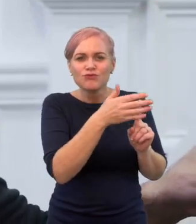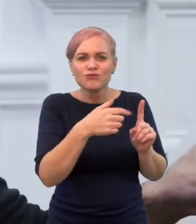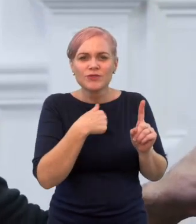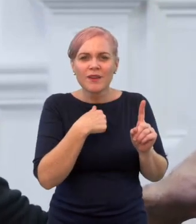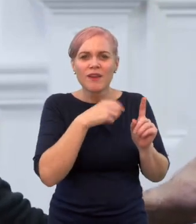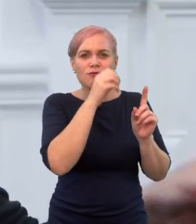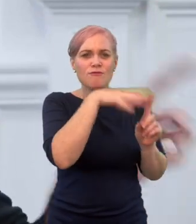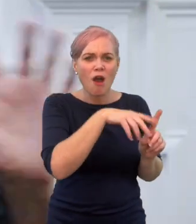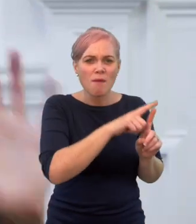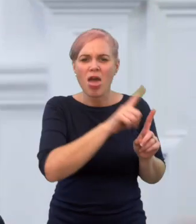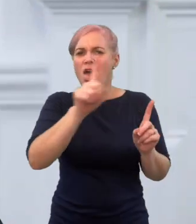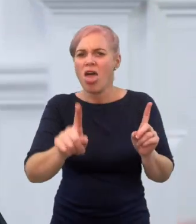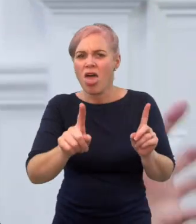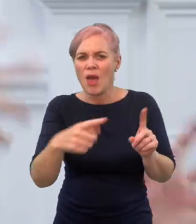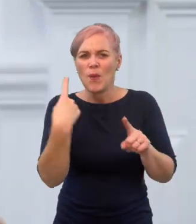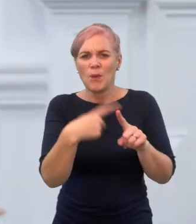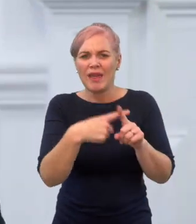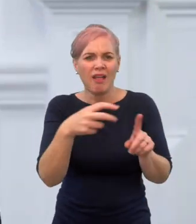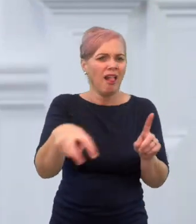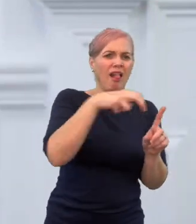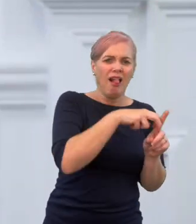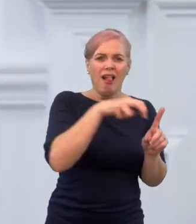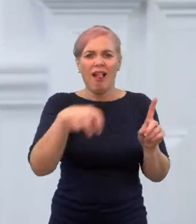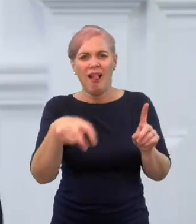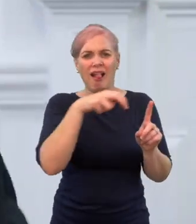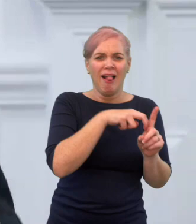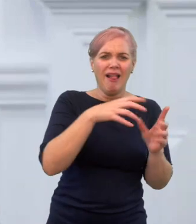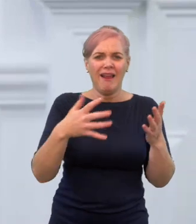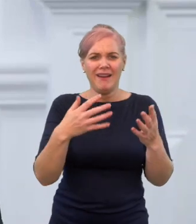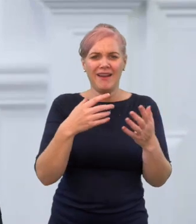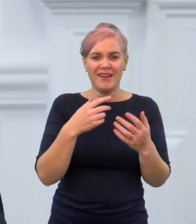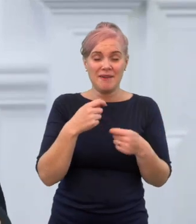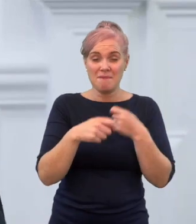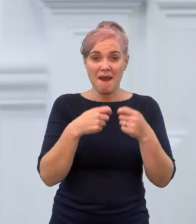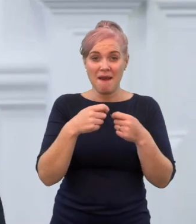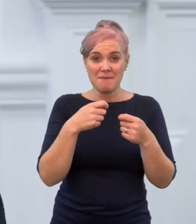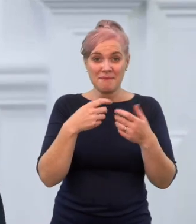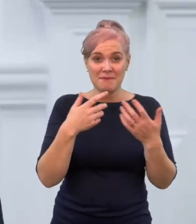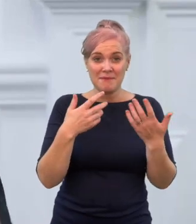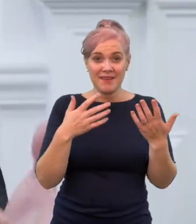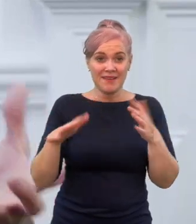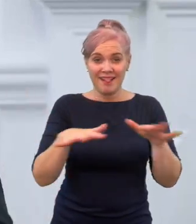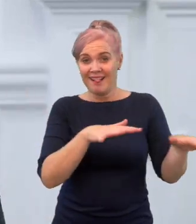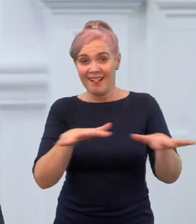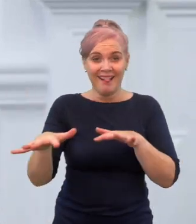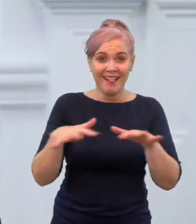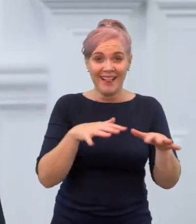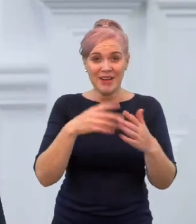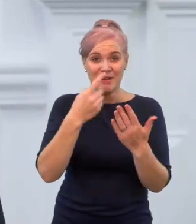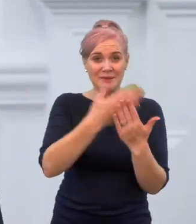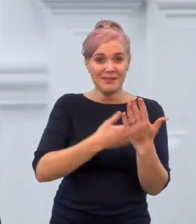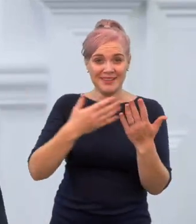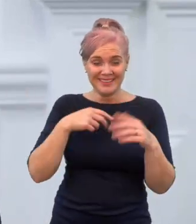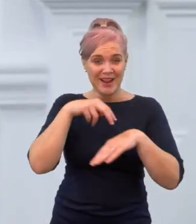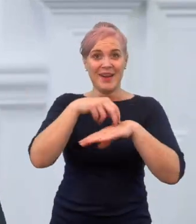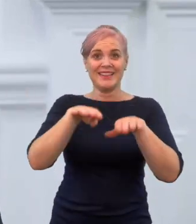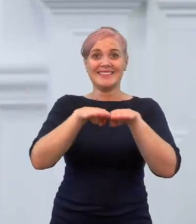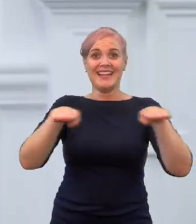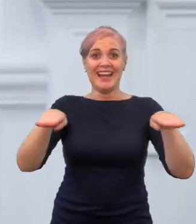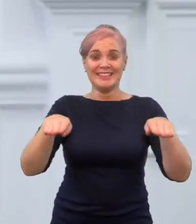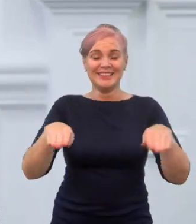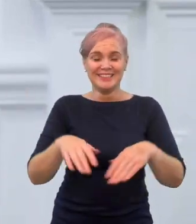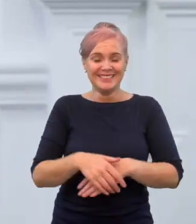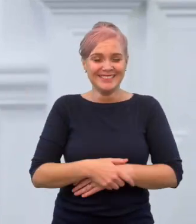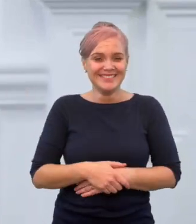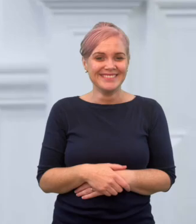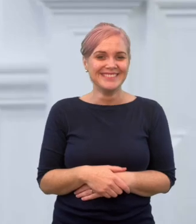their journey. It is just dropping it and then picking up, but then doing it very quickly and making sure you do it in the few lines or the one or two pages you have